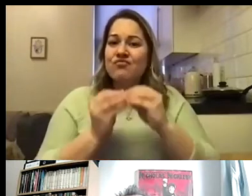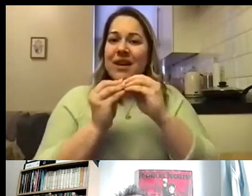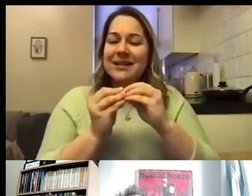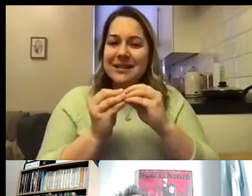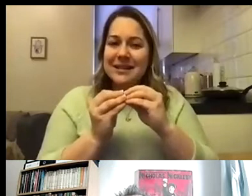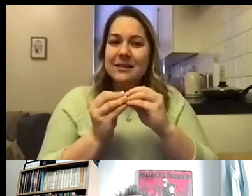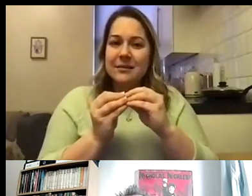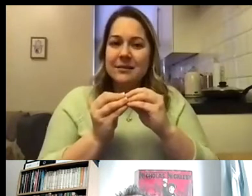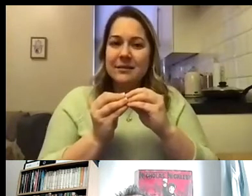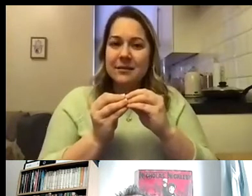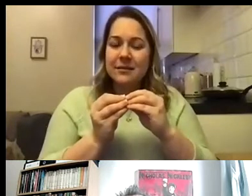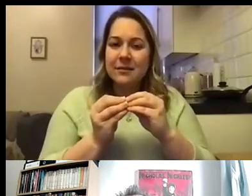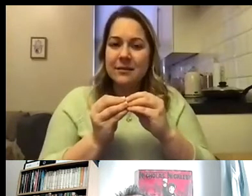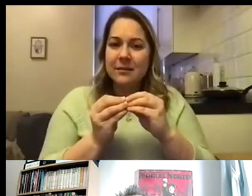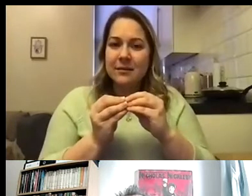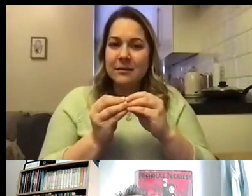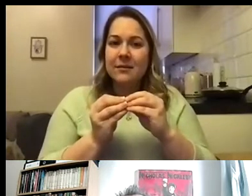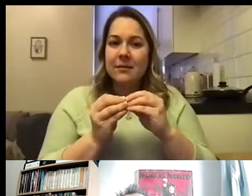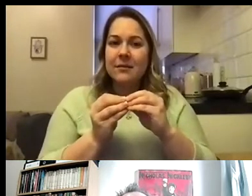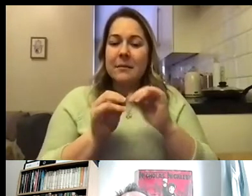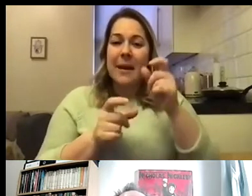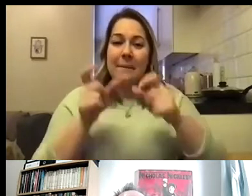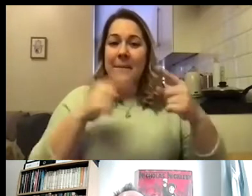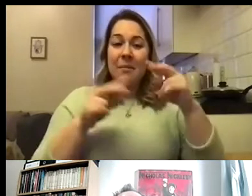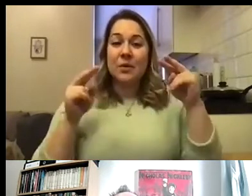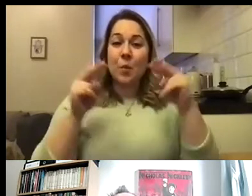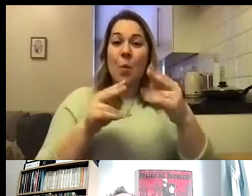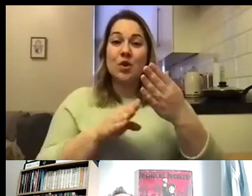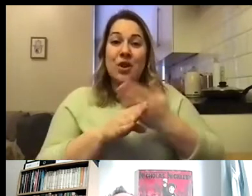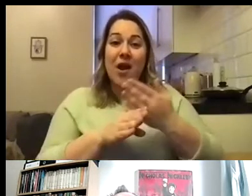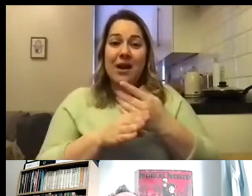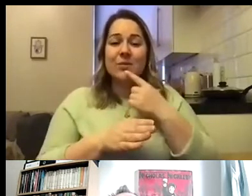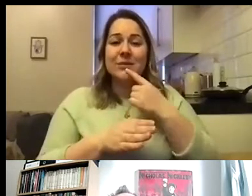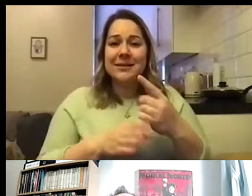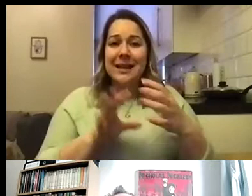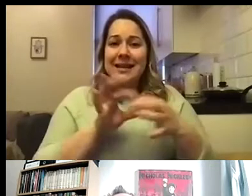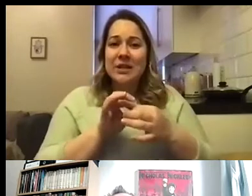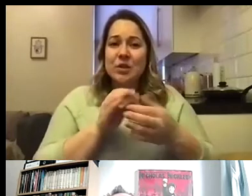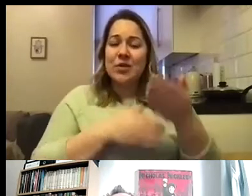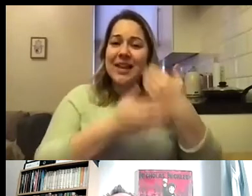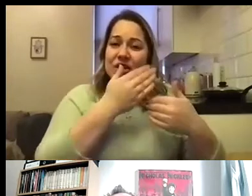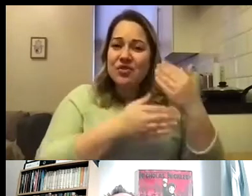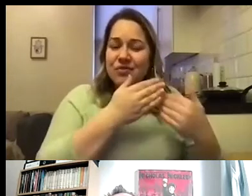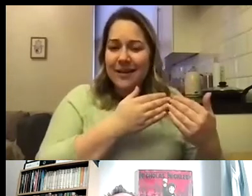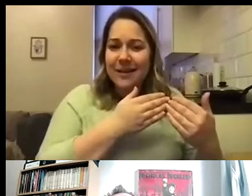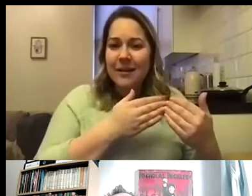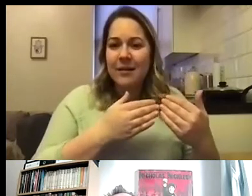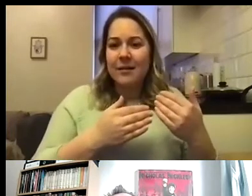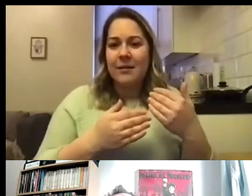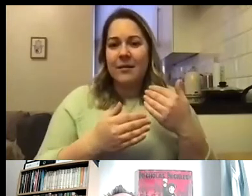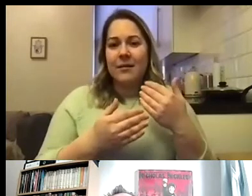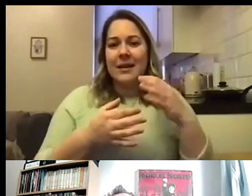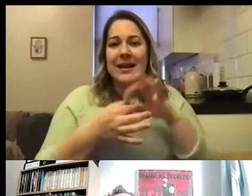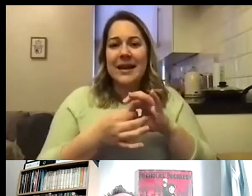and I know if for anyone watching who saw our chat earlier, and we were talking about the legacy of a project in relationship to Emily and Jodie's work,